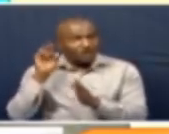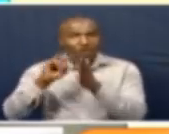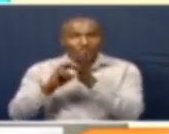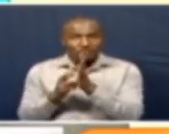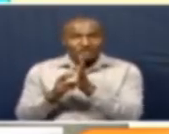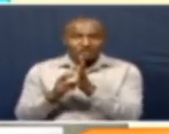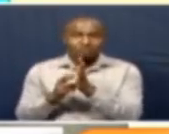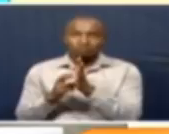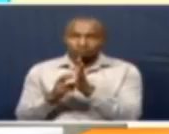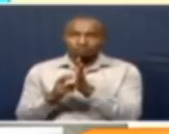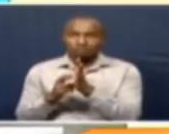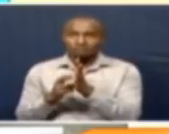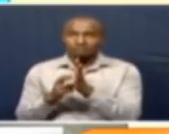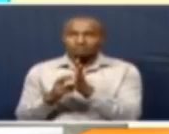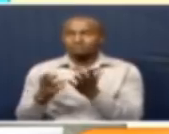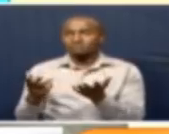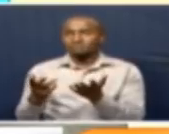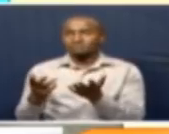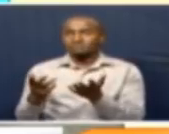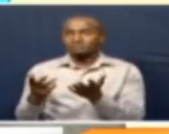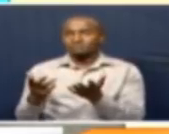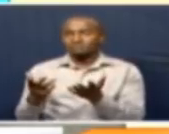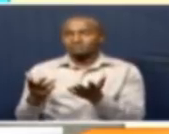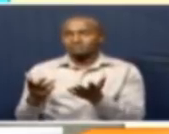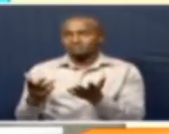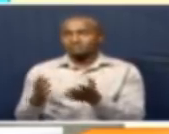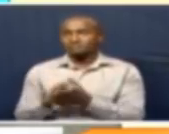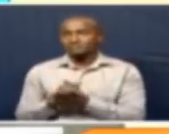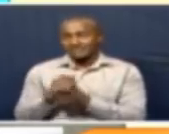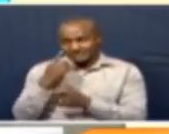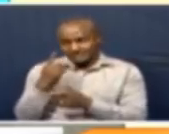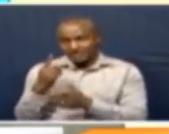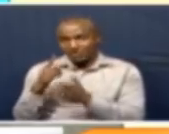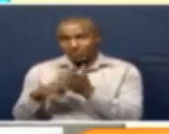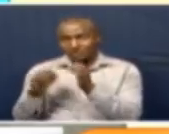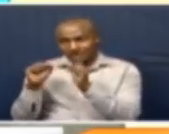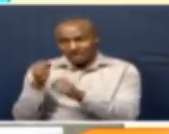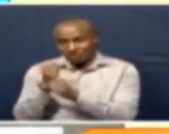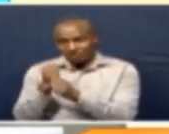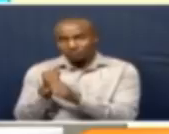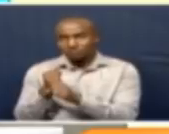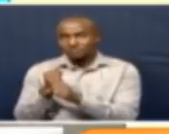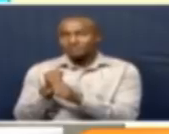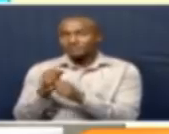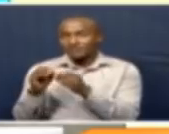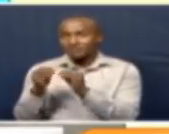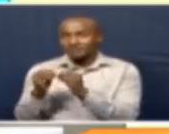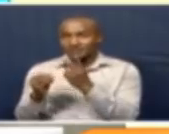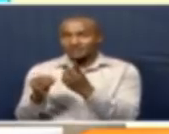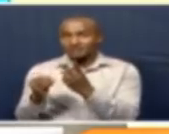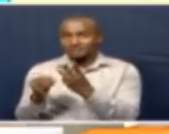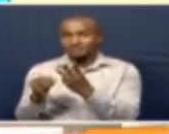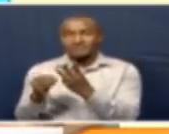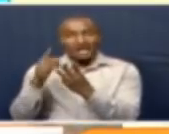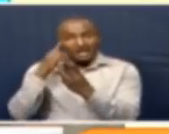enforced, well, collect. They'll bring to us, we will review and see what is actionable and what is not. Number three, I think this